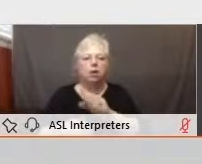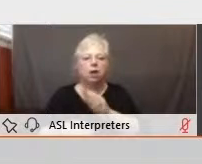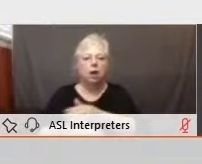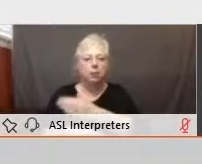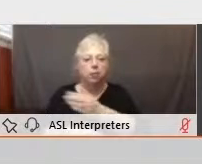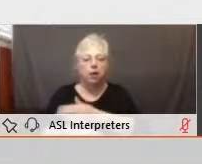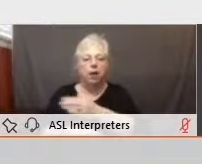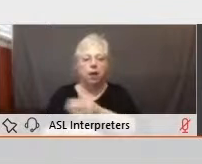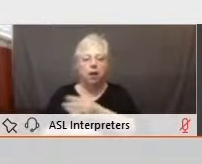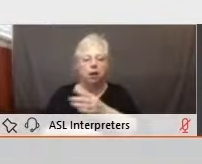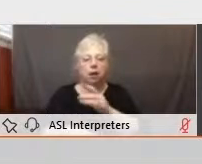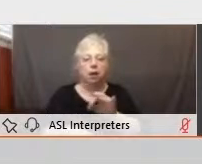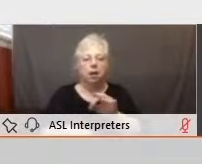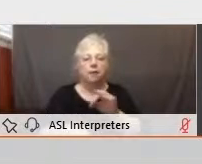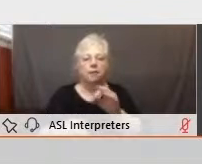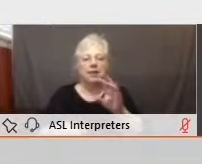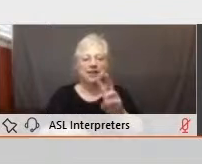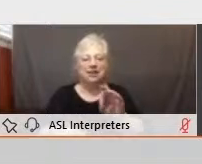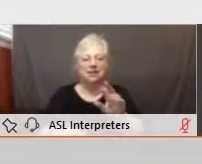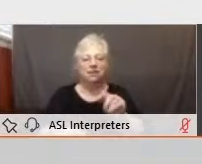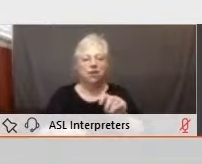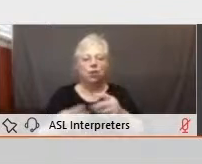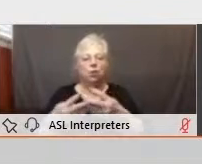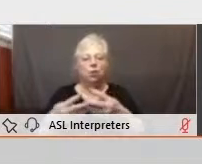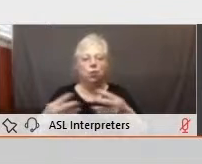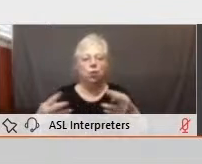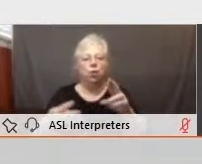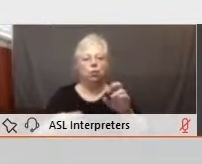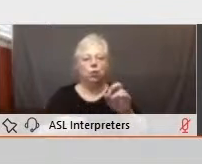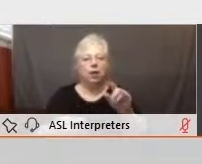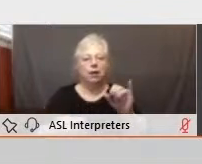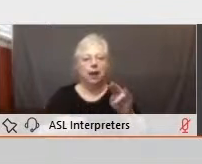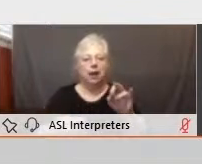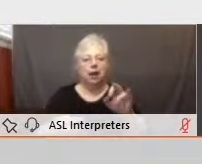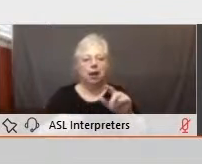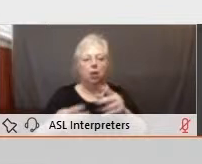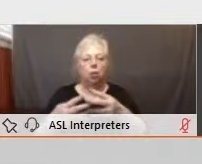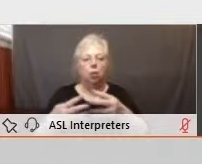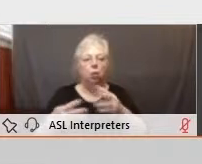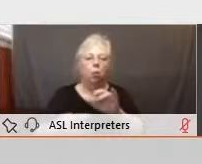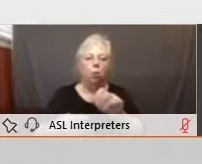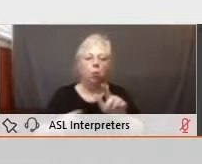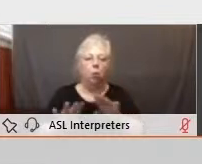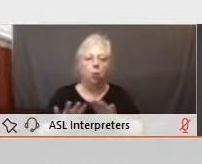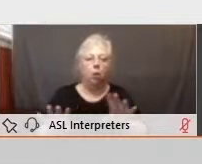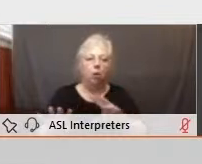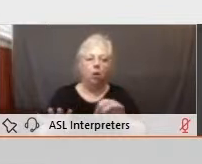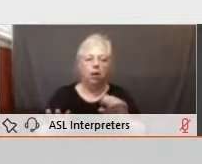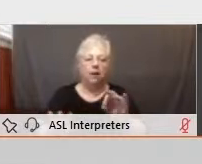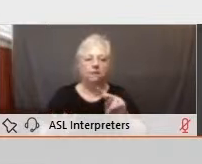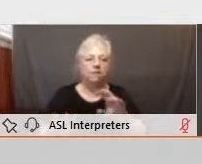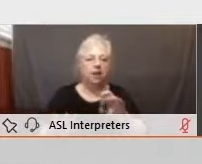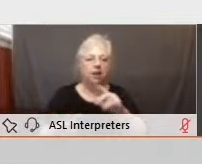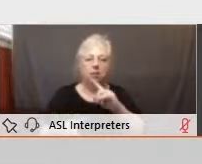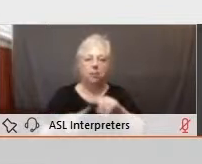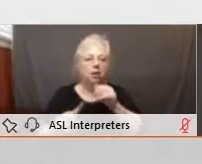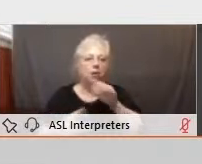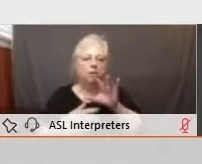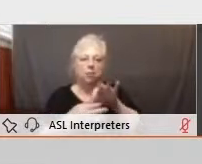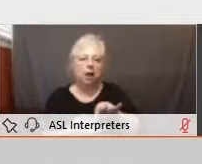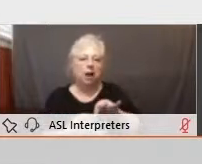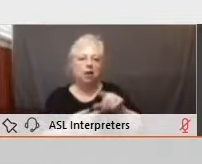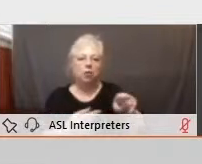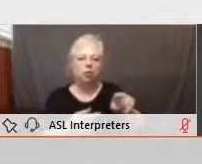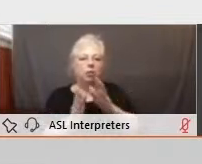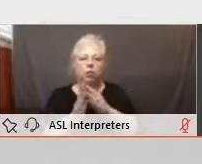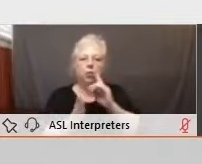the aforementioned 6-foot retaining wall and fence, although these are not applicable to this variance request.